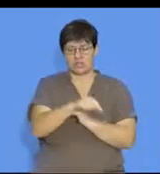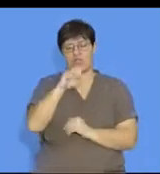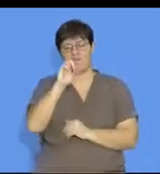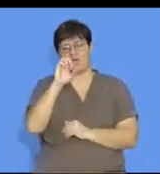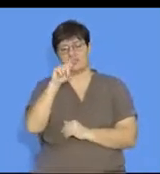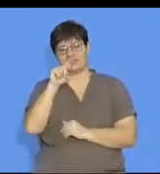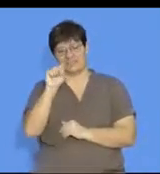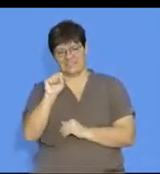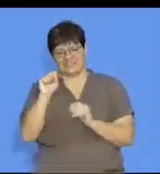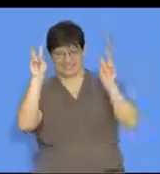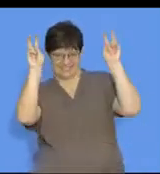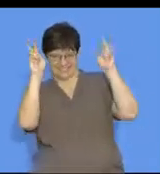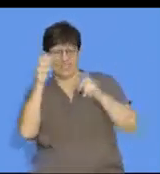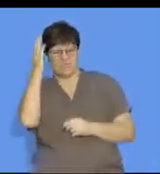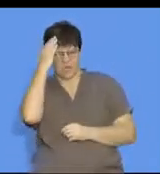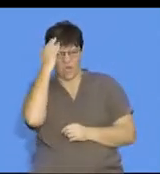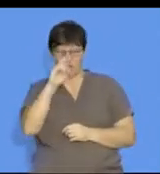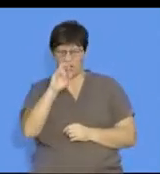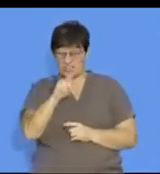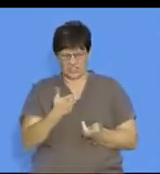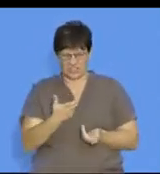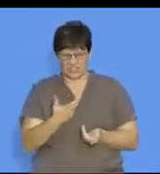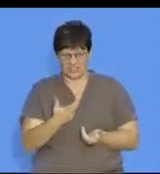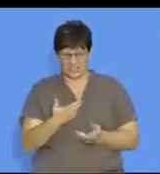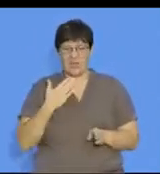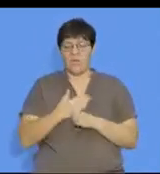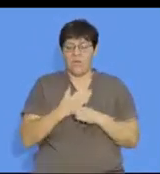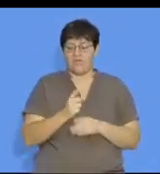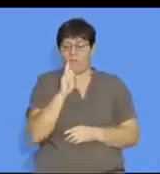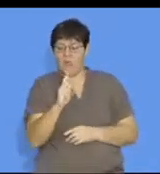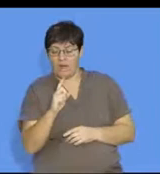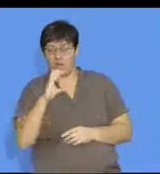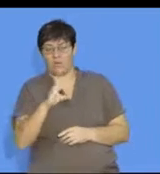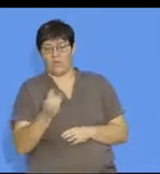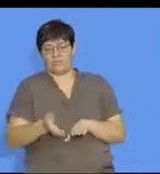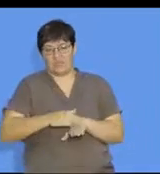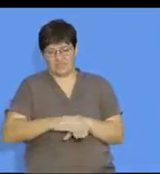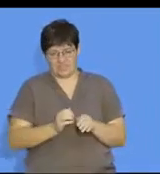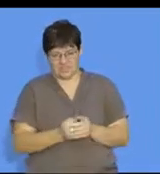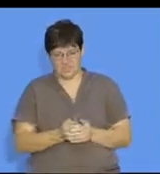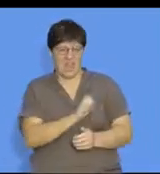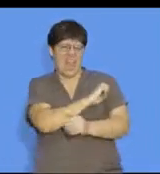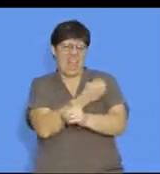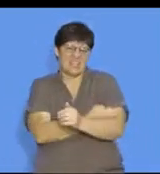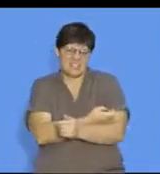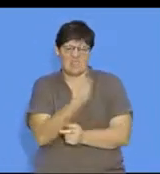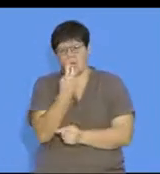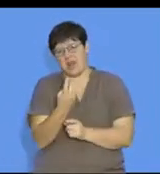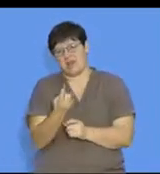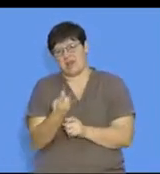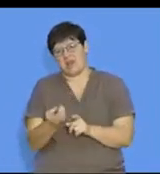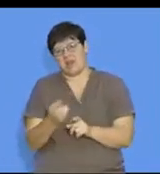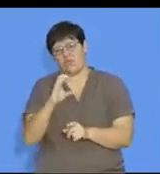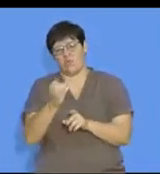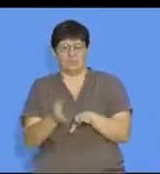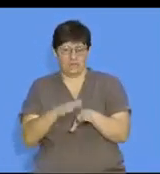volts. Volts, are they lost? Because we know that voltage is work per coulomb of charge, so, or energy per